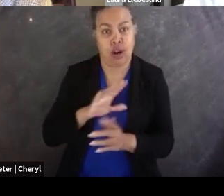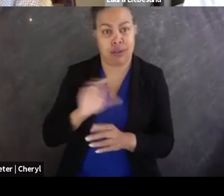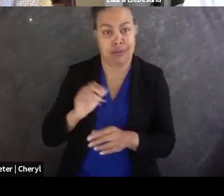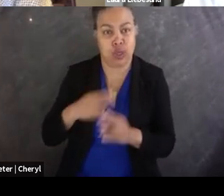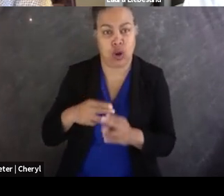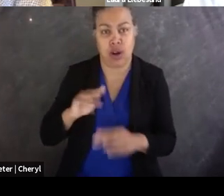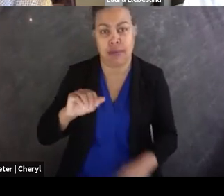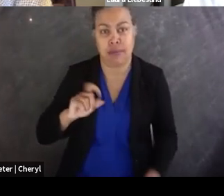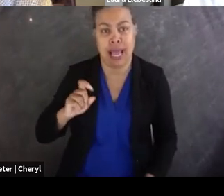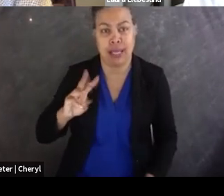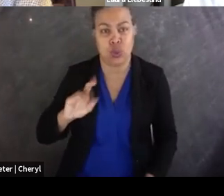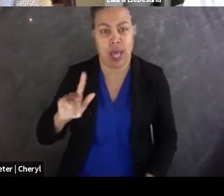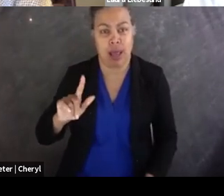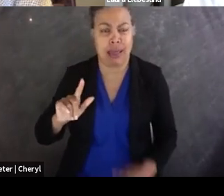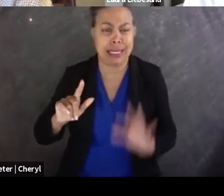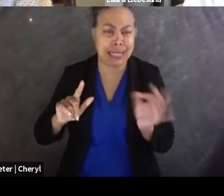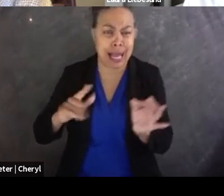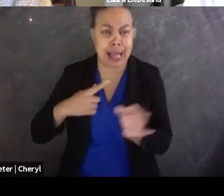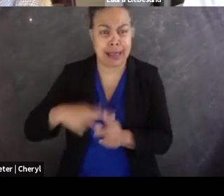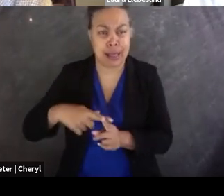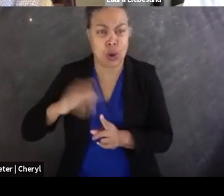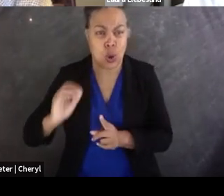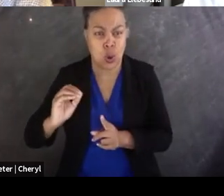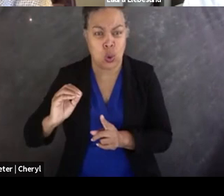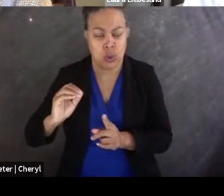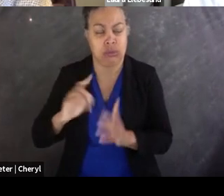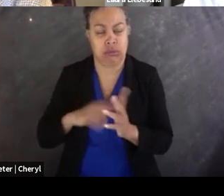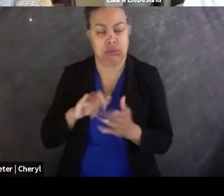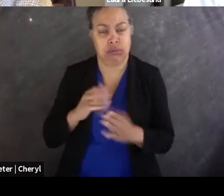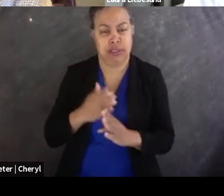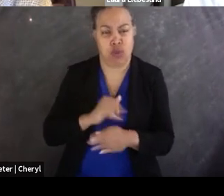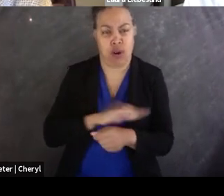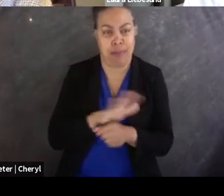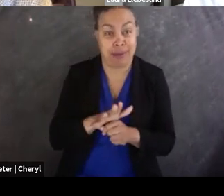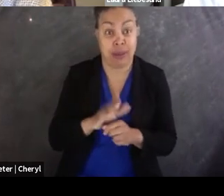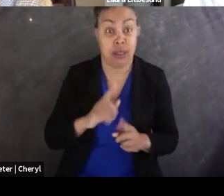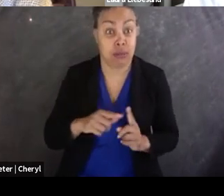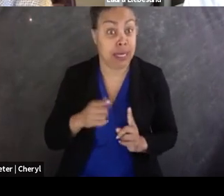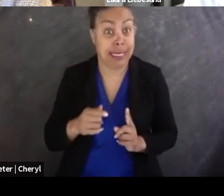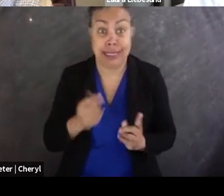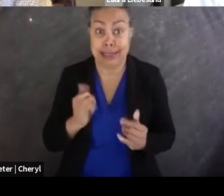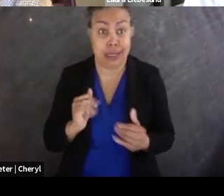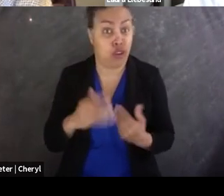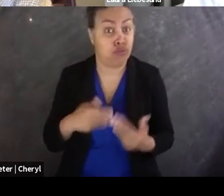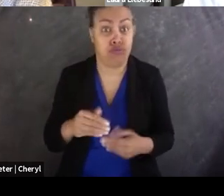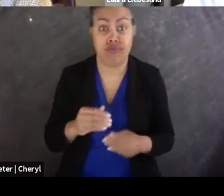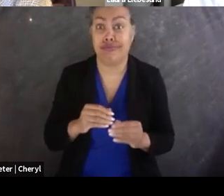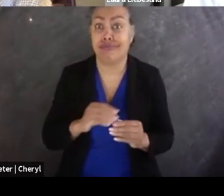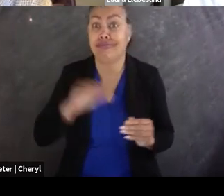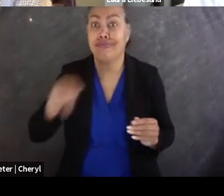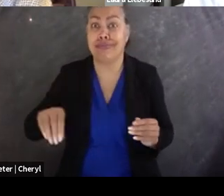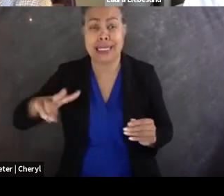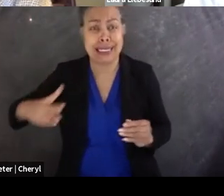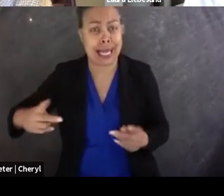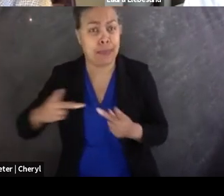and O Streets before the pandemic started, even was able to expand to the Navy Yard.